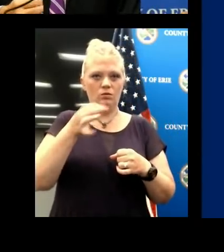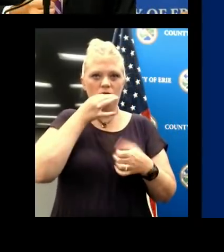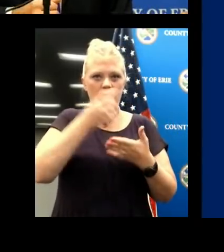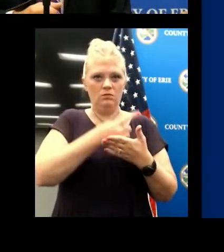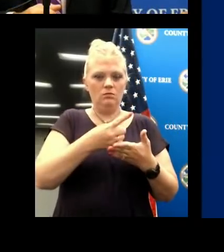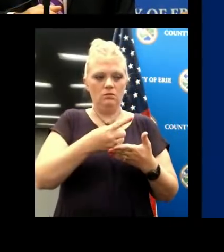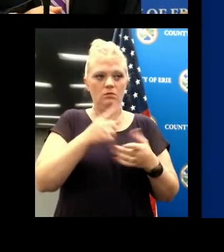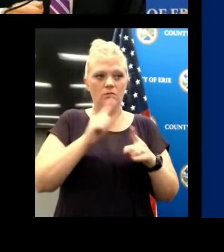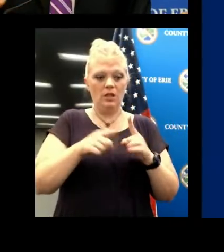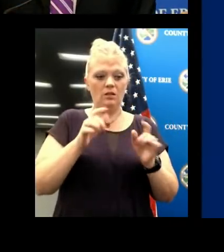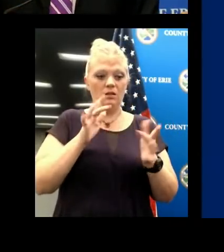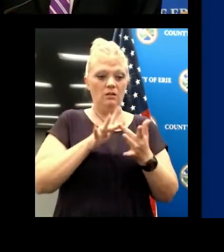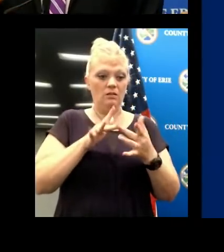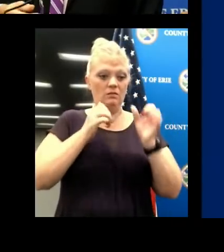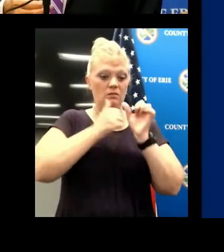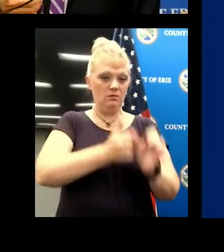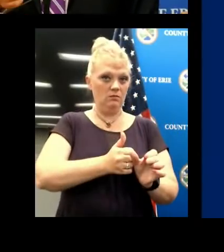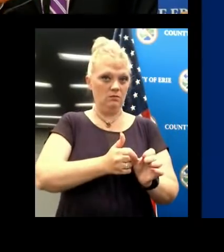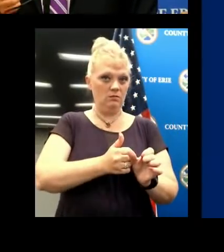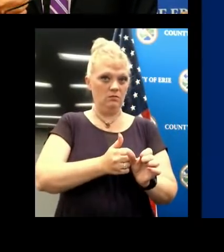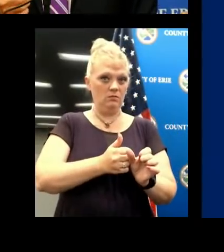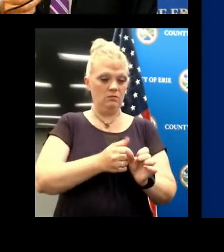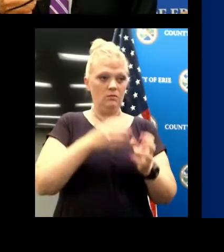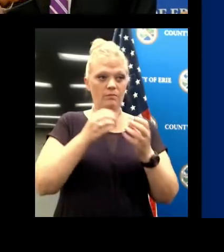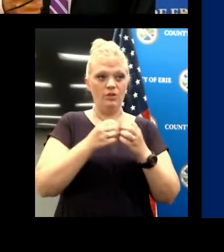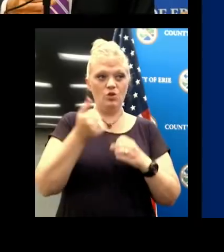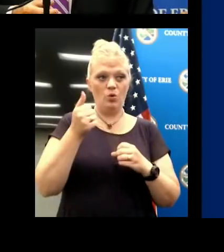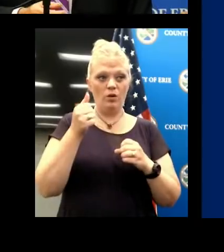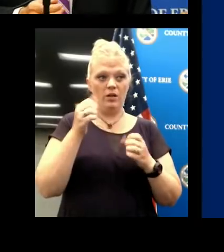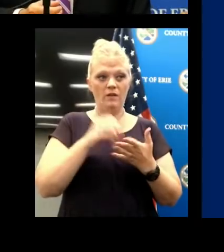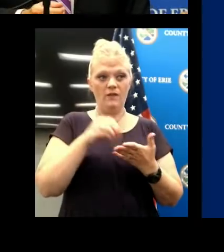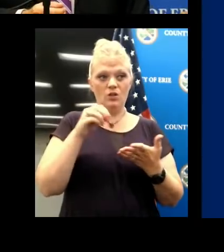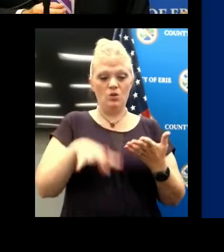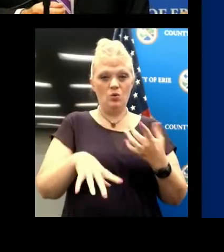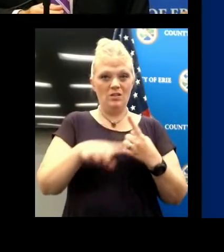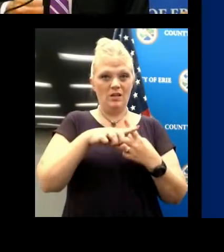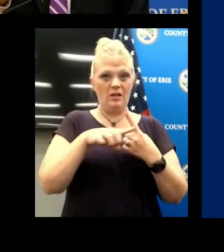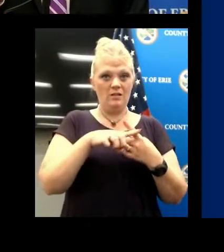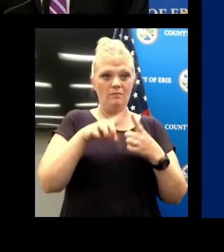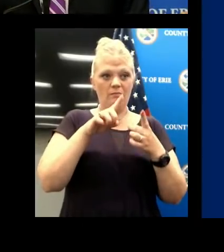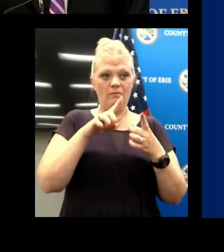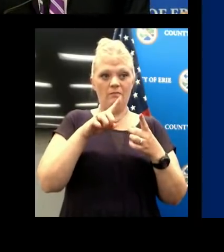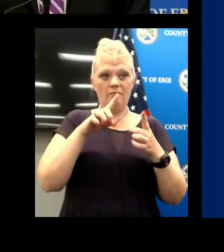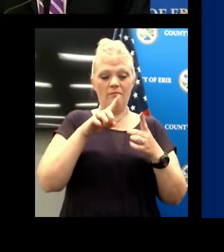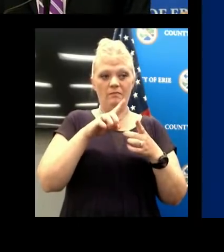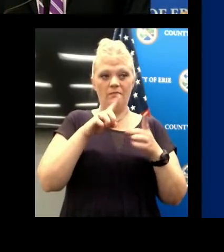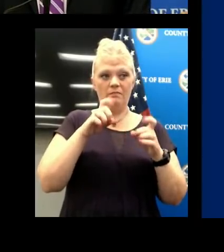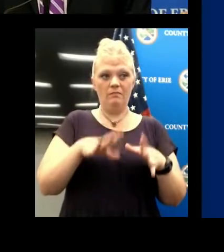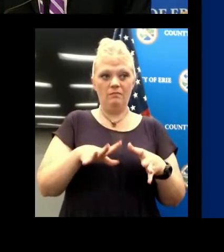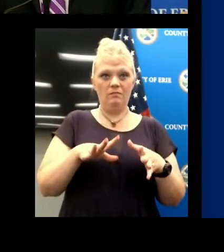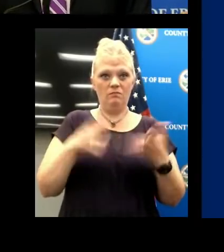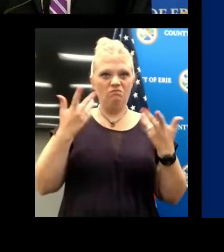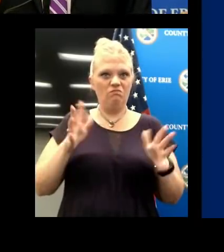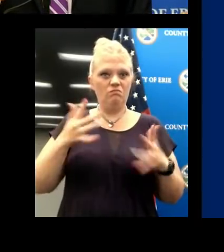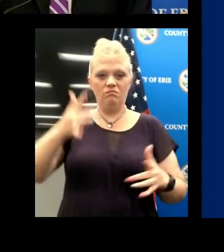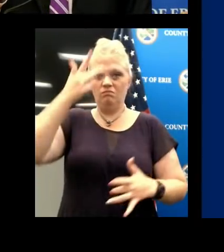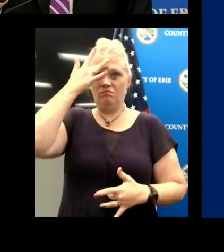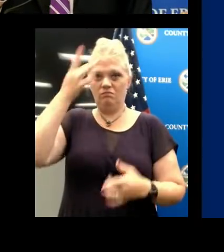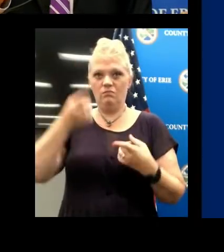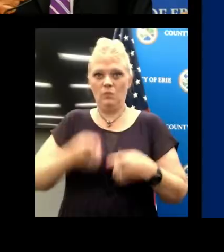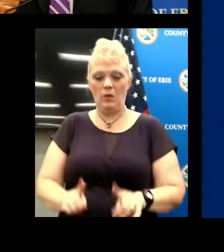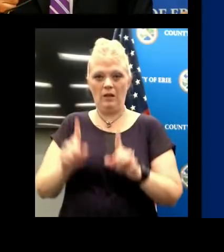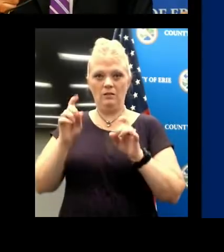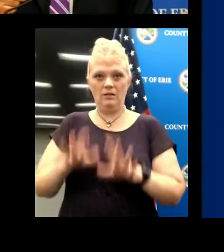tracing indicates that a majority of the students who tested positive were sick when tested. That's why they